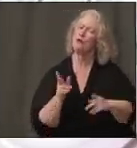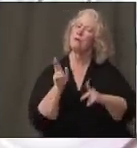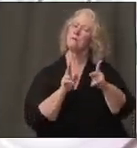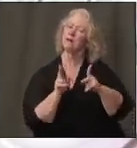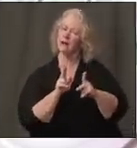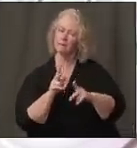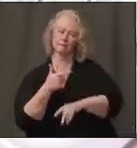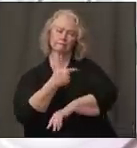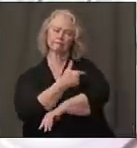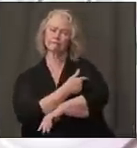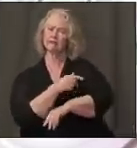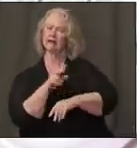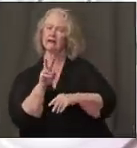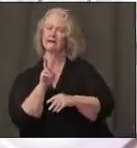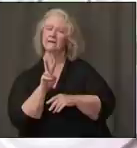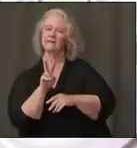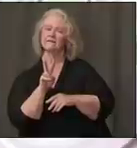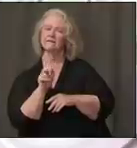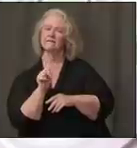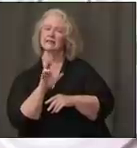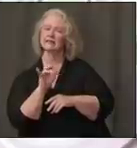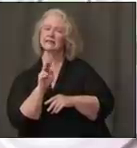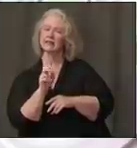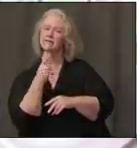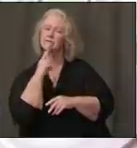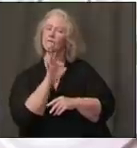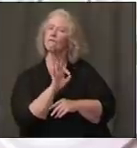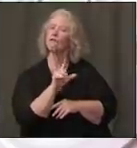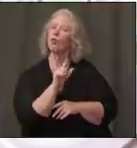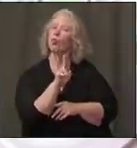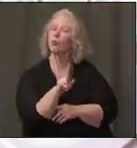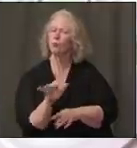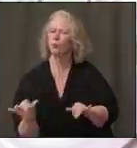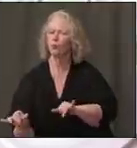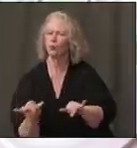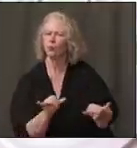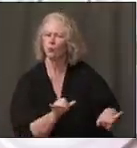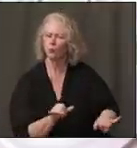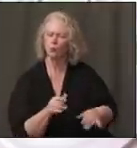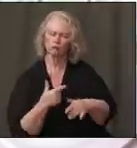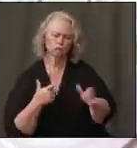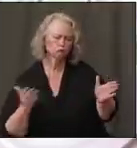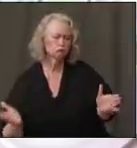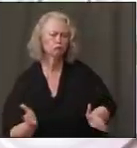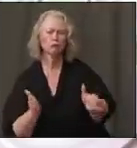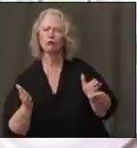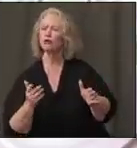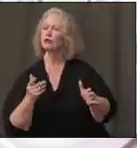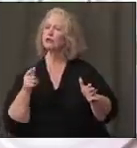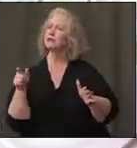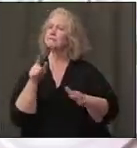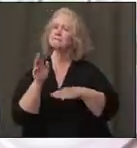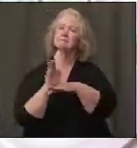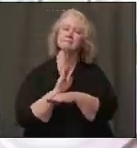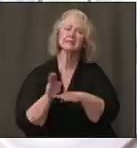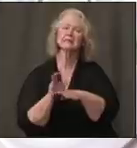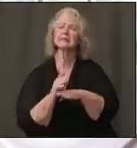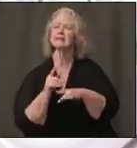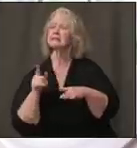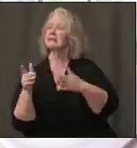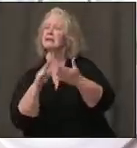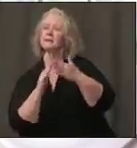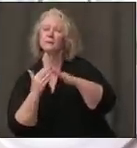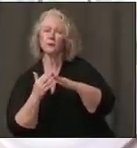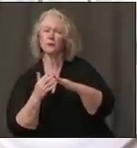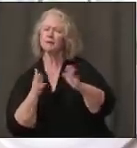the fall. I think it's going to be very important to get flu vaccination rates up. And anything businesses and community leaders can do to try to move towards more